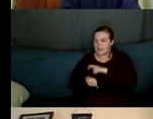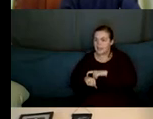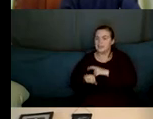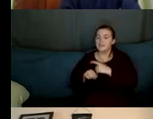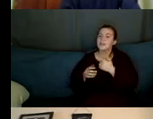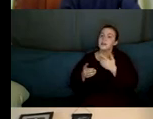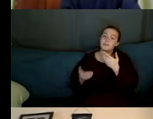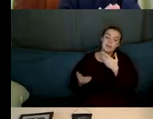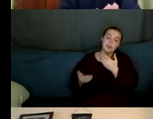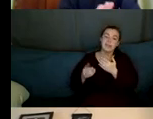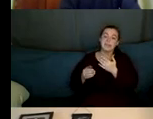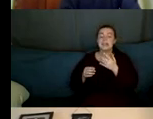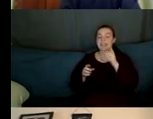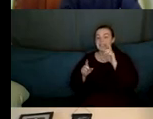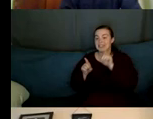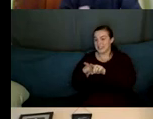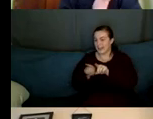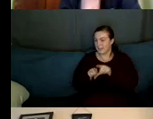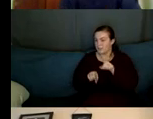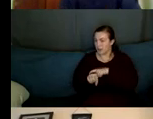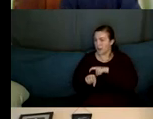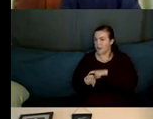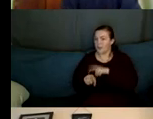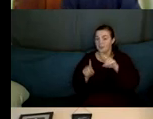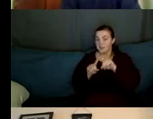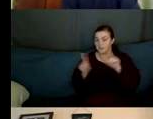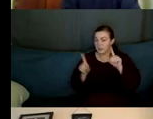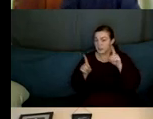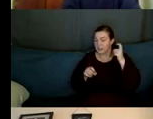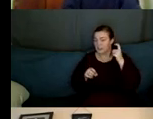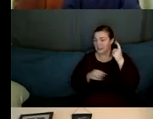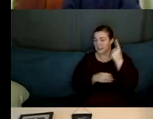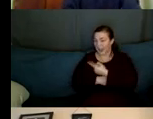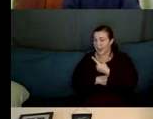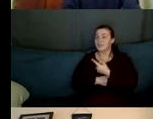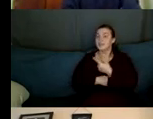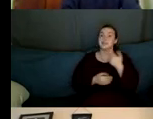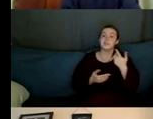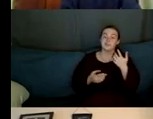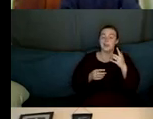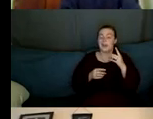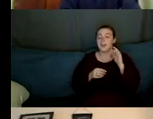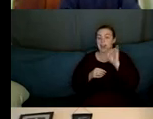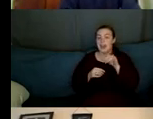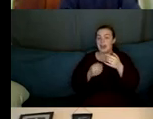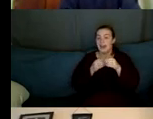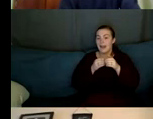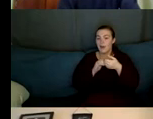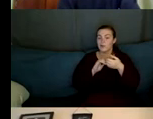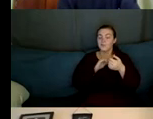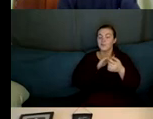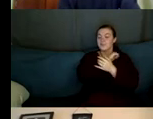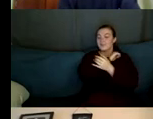even if it is like on different days. That is just how international dates work. So I have 2